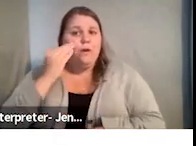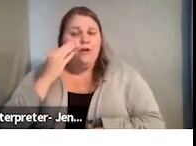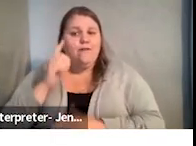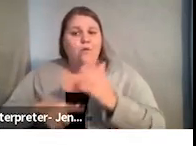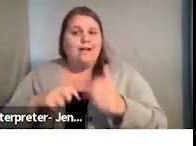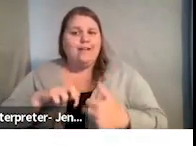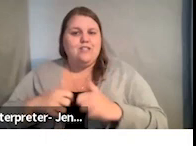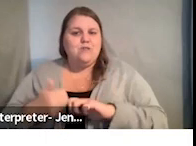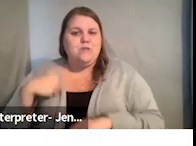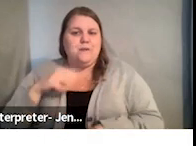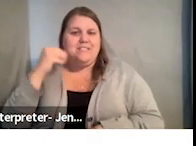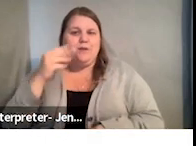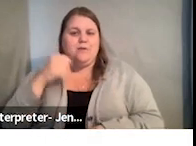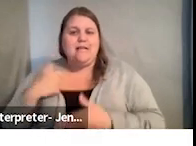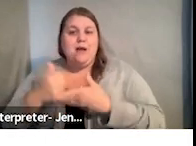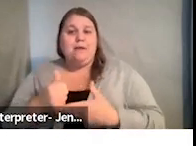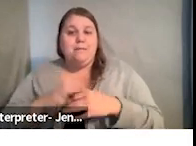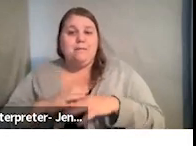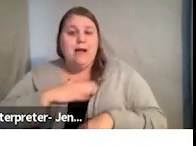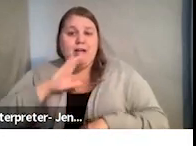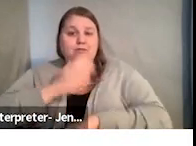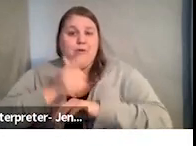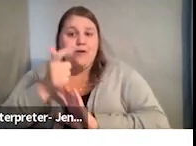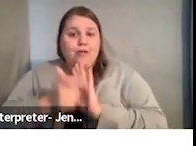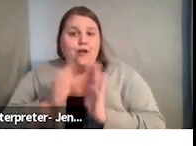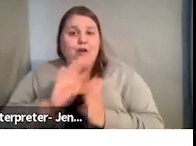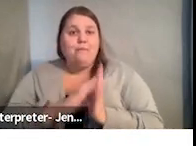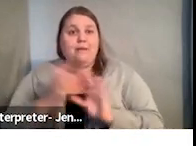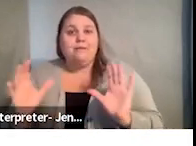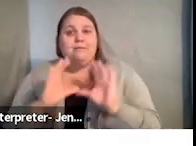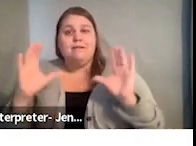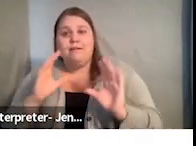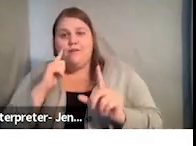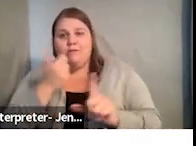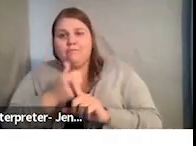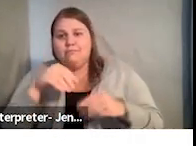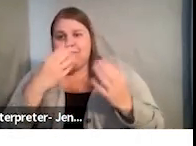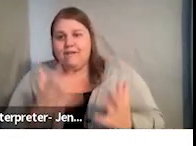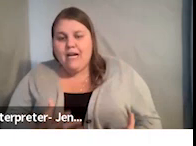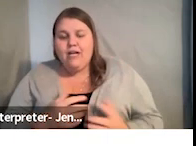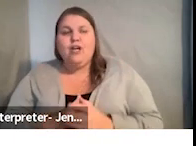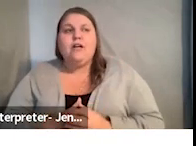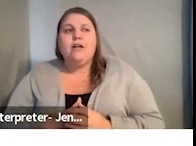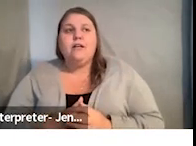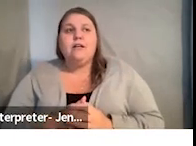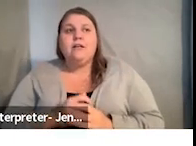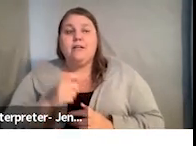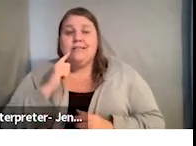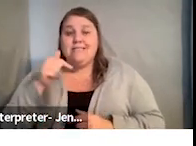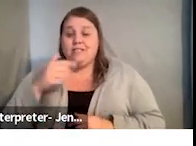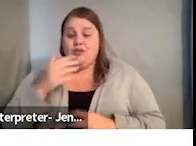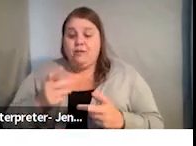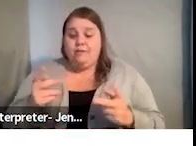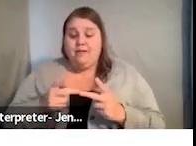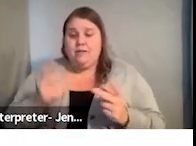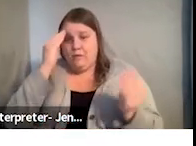my daughter-in-law get certified as a provider. And I don't know if this is this a good place to maybe let